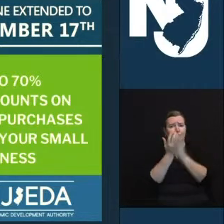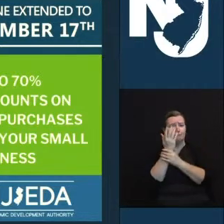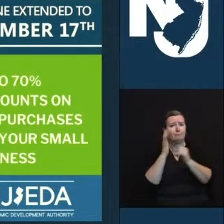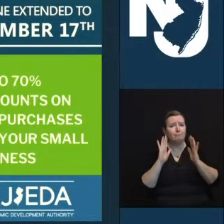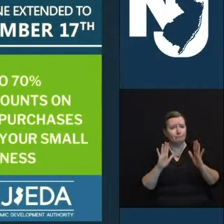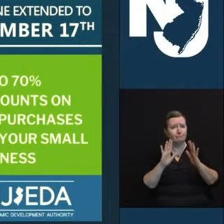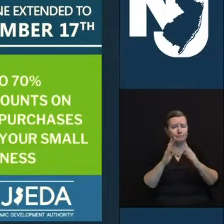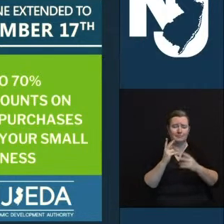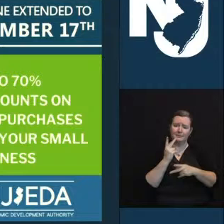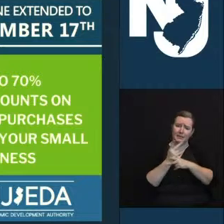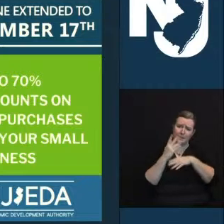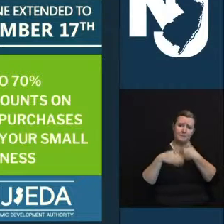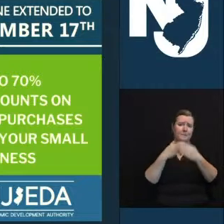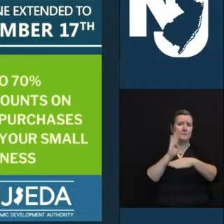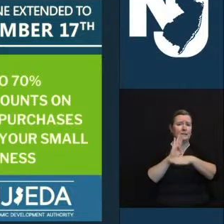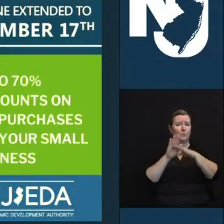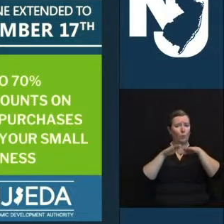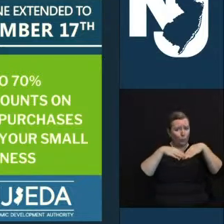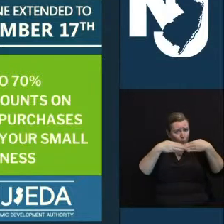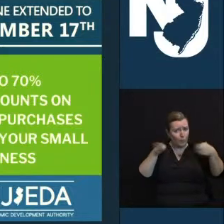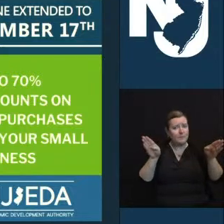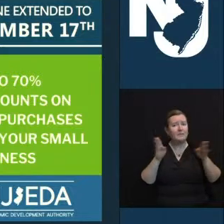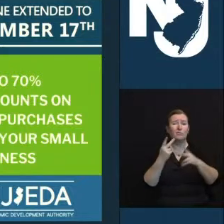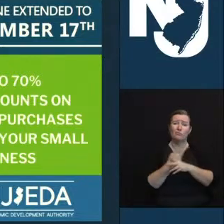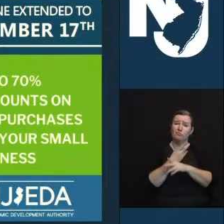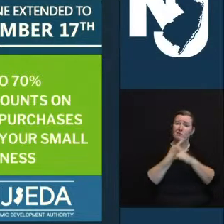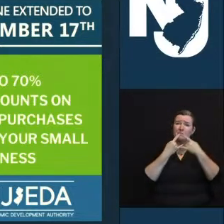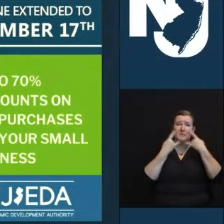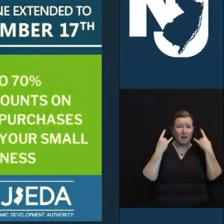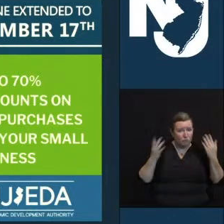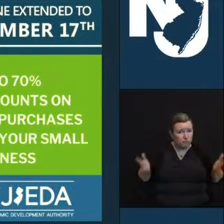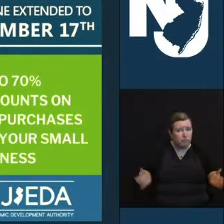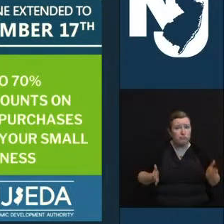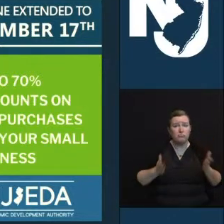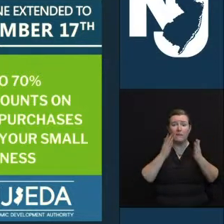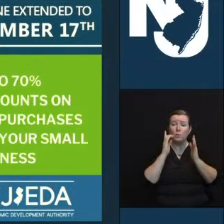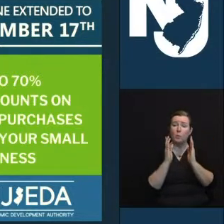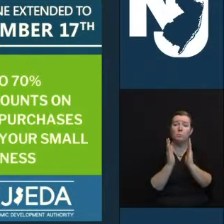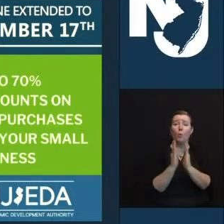haven't yet, I urge all small business owners to visit